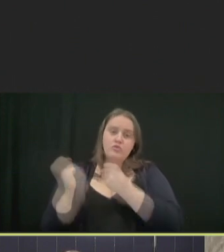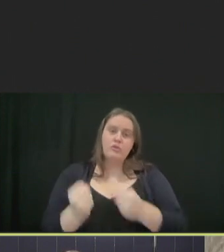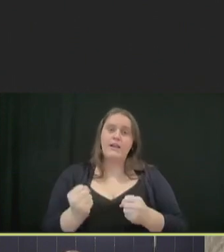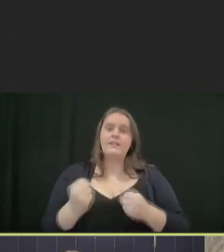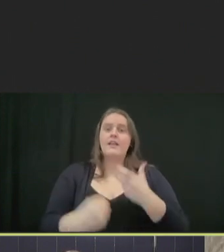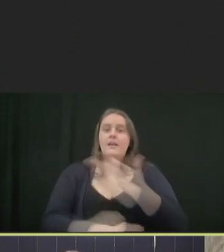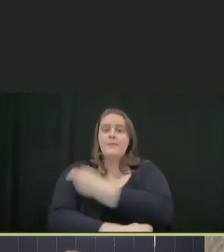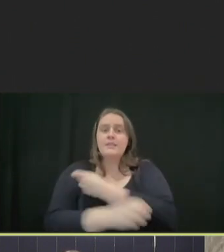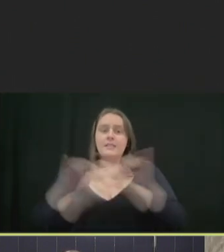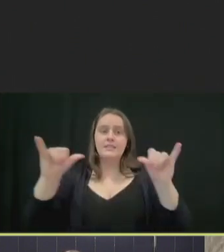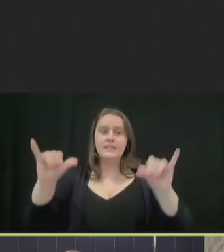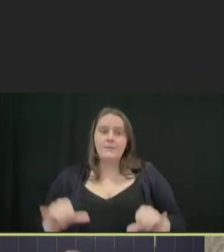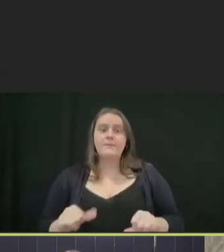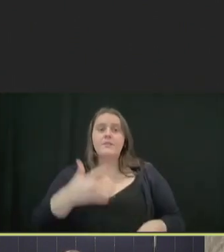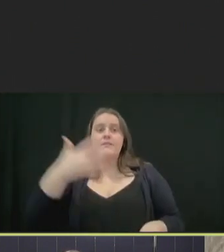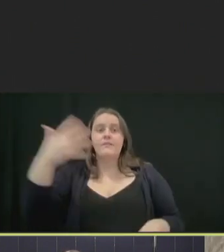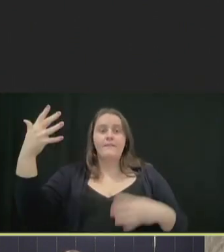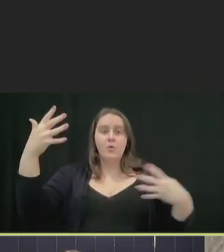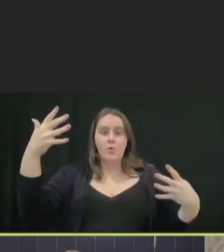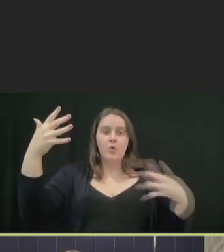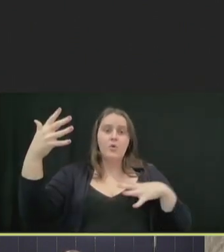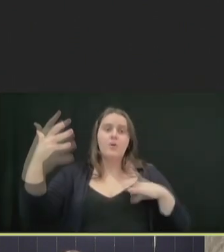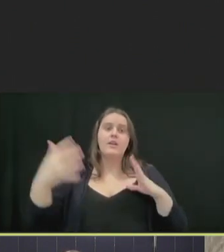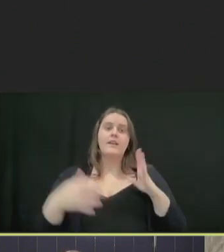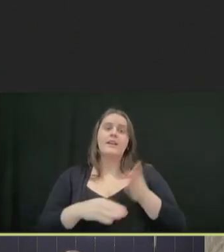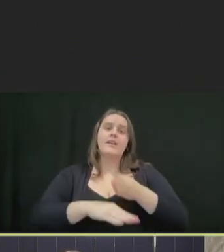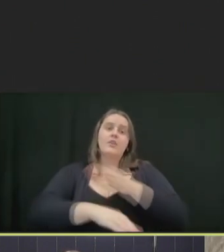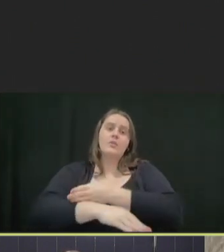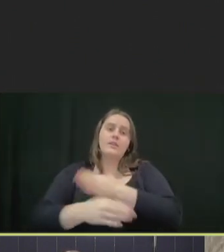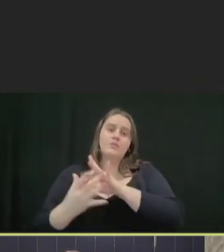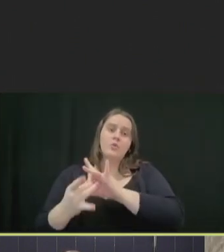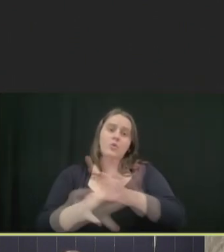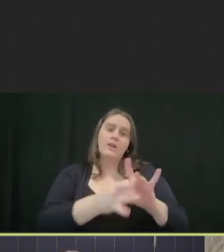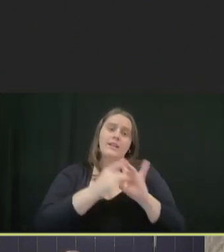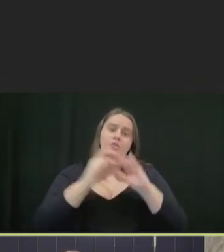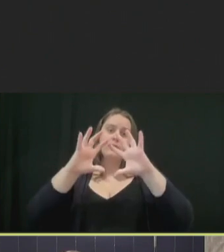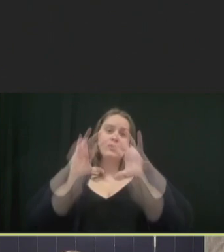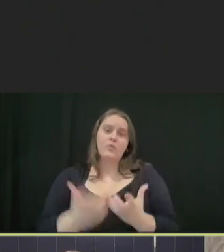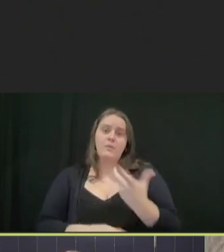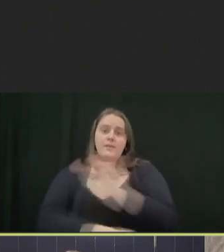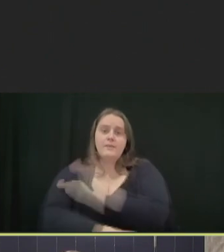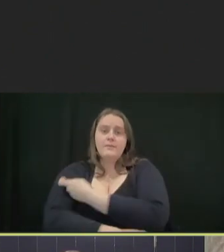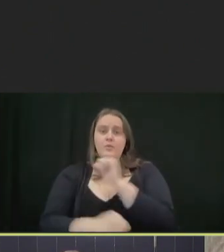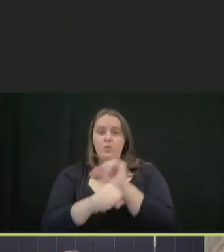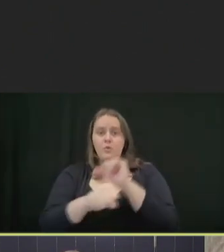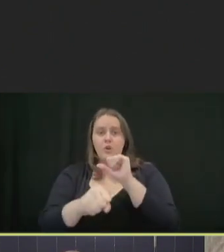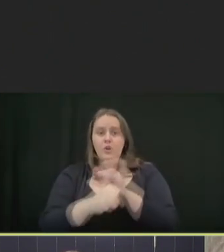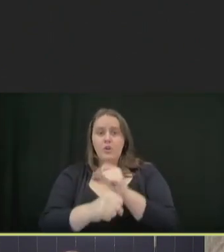coordination of global immunization efforts across federal agencies and with global partners.